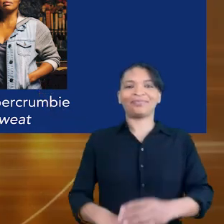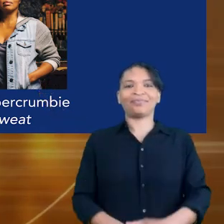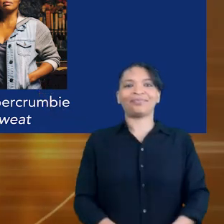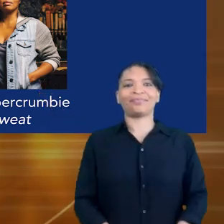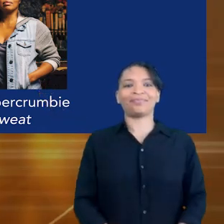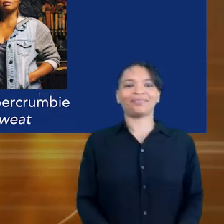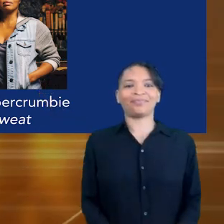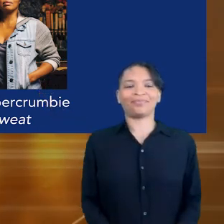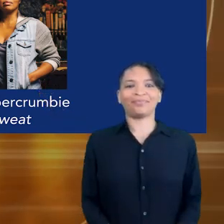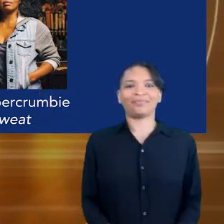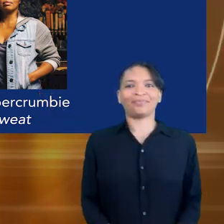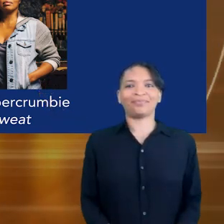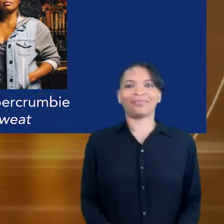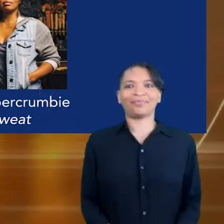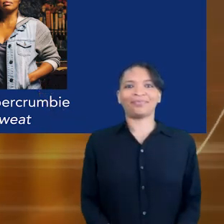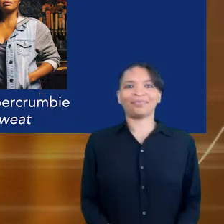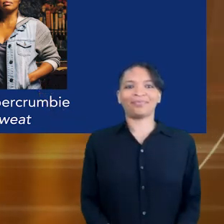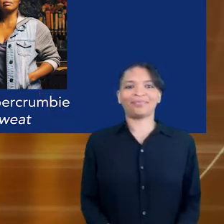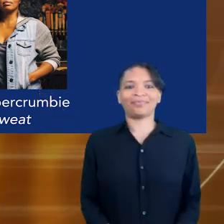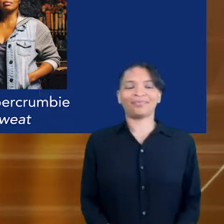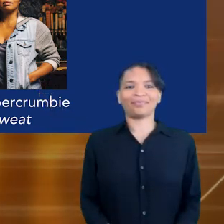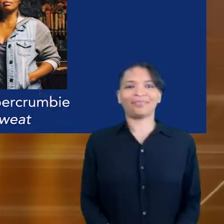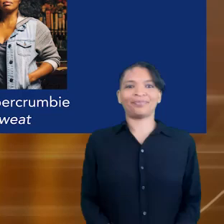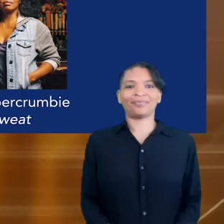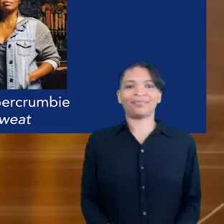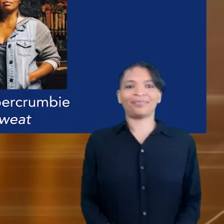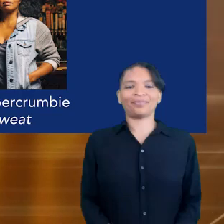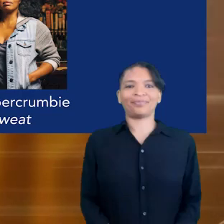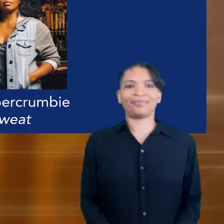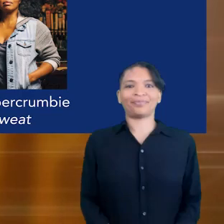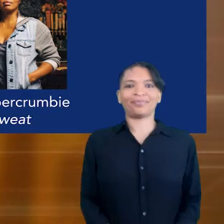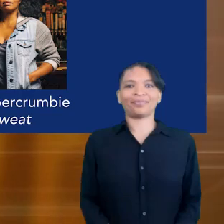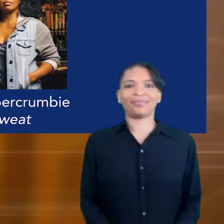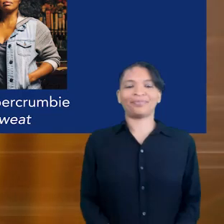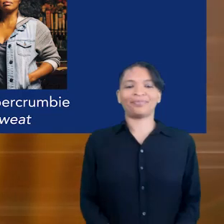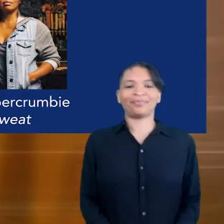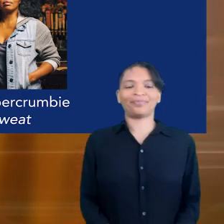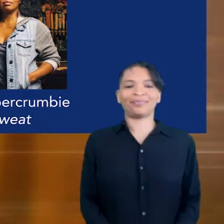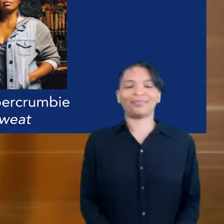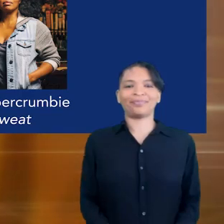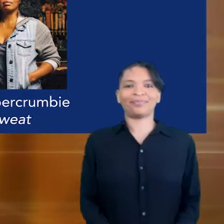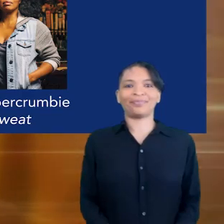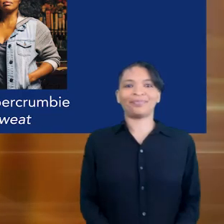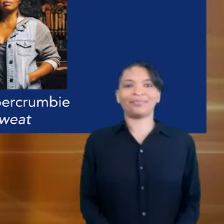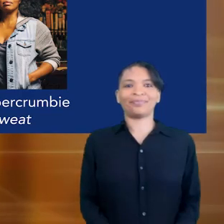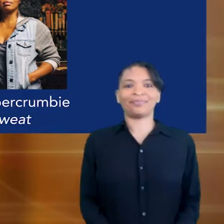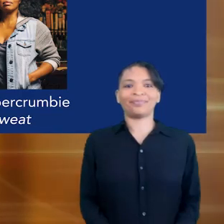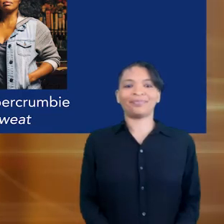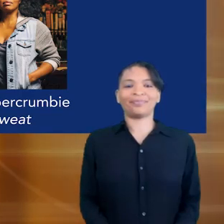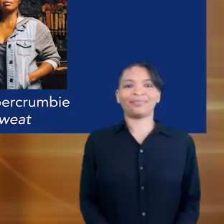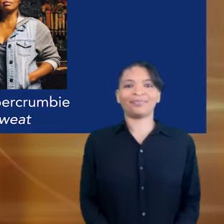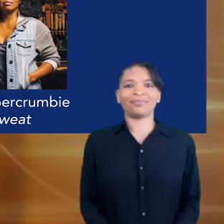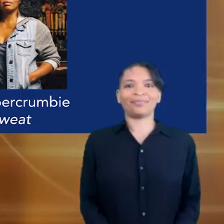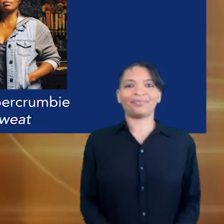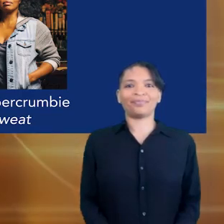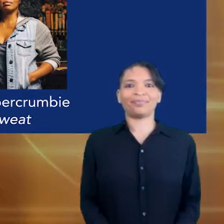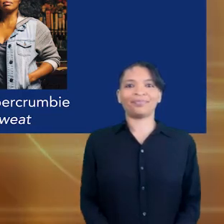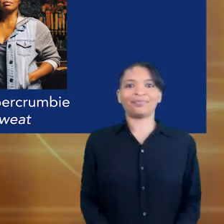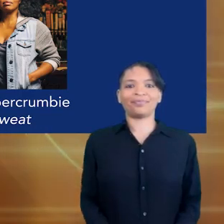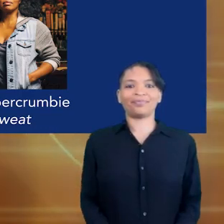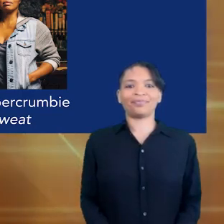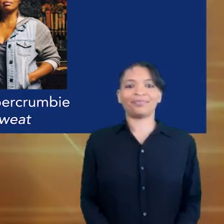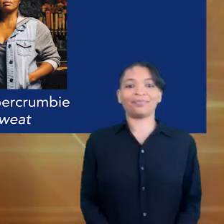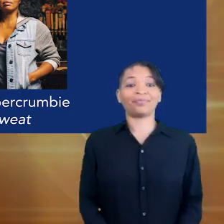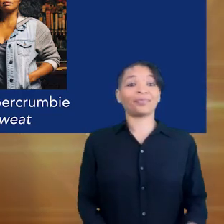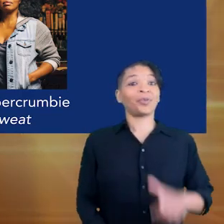Company; Jennifer Regan, Sweat, Huntington Theater Company; Tyler Abercrombie, Sweat,